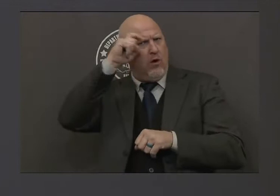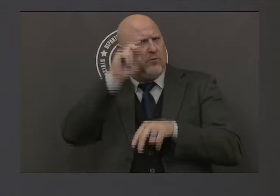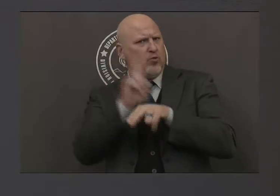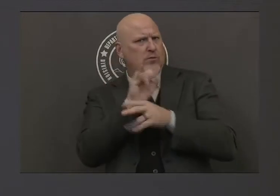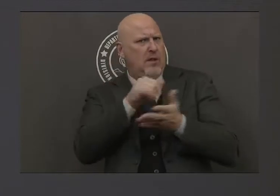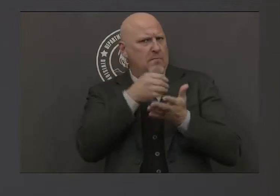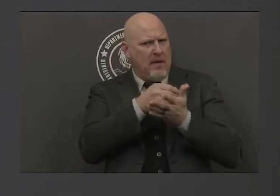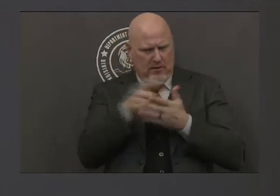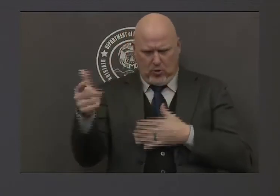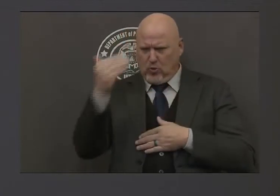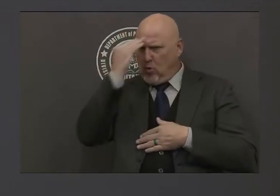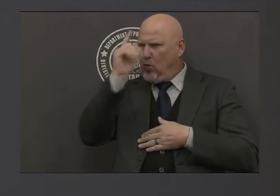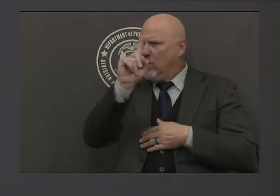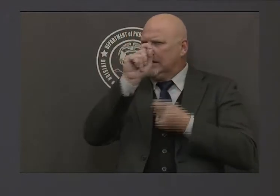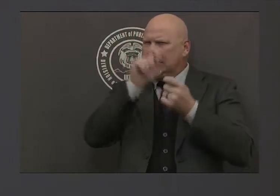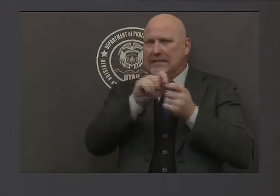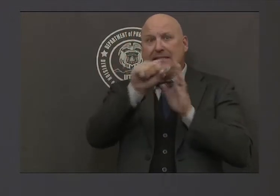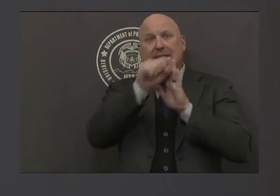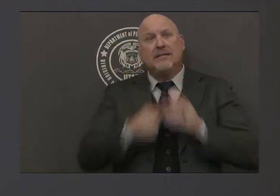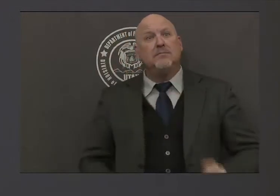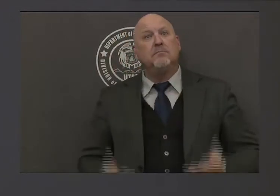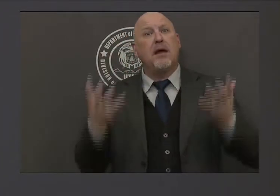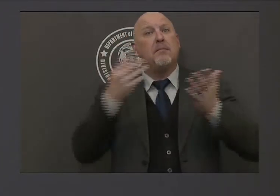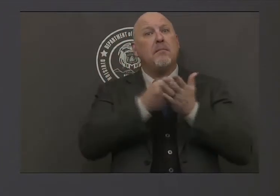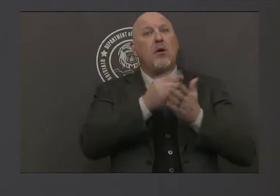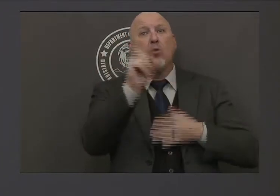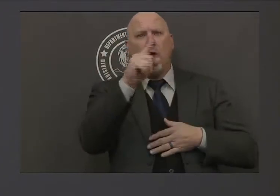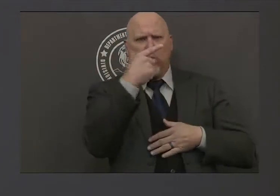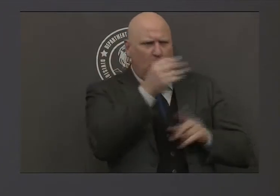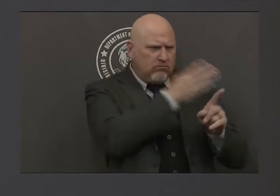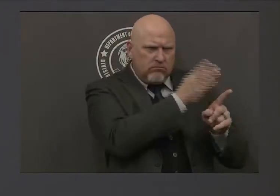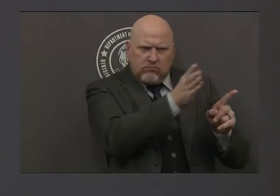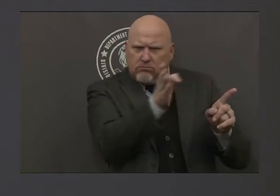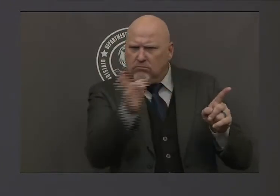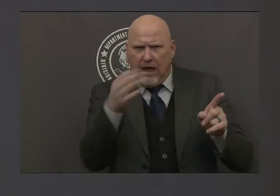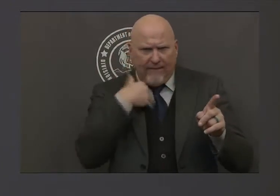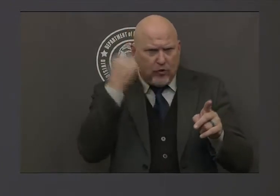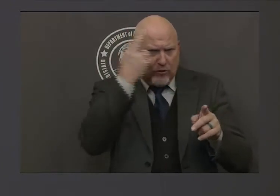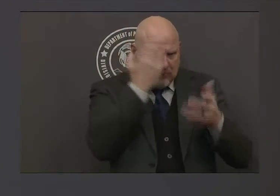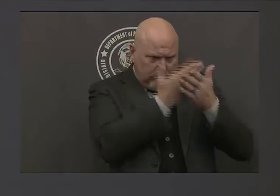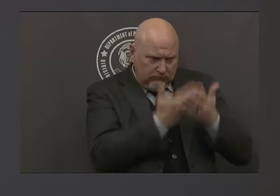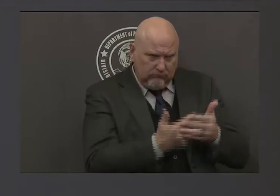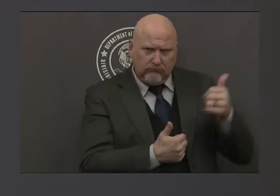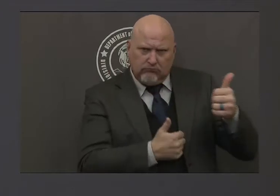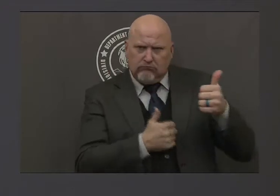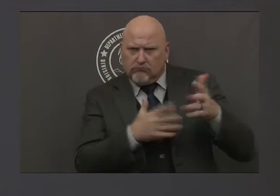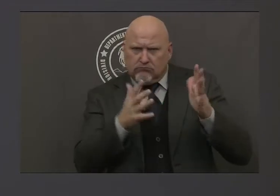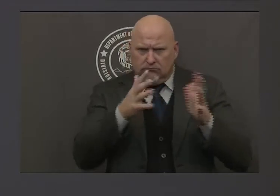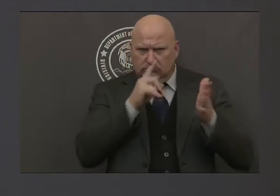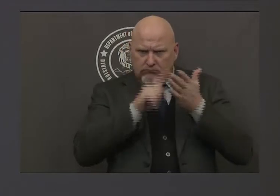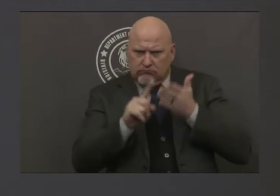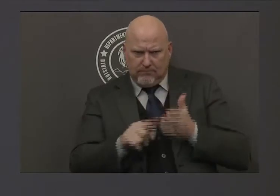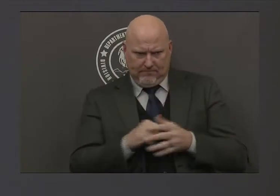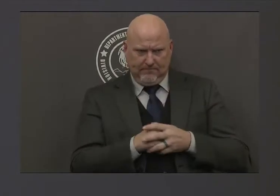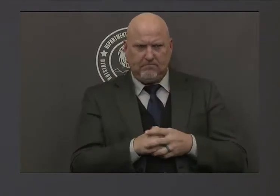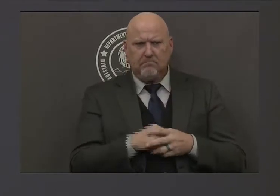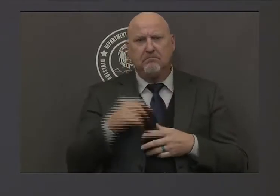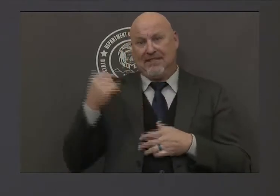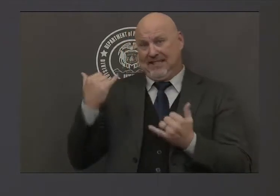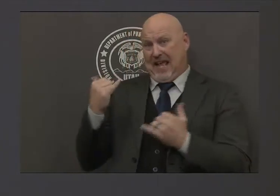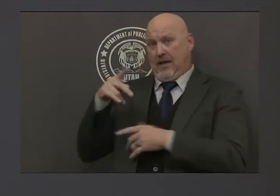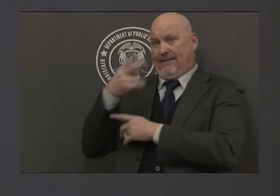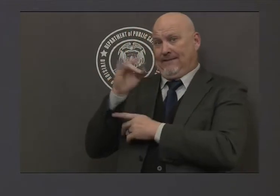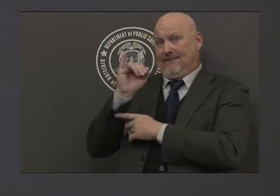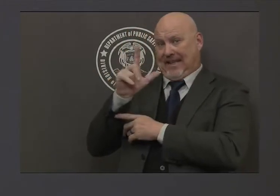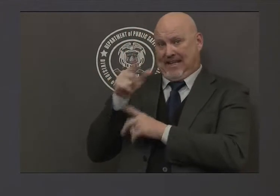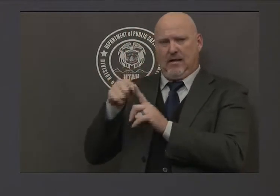So I'd ask Phil to come and speak a little bit today on the CARES Act money. There's some confusion about what we received and where it's gone, and so we've asked him